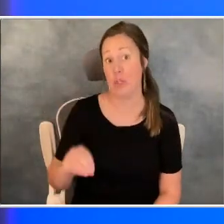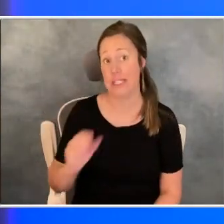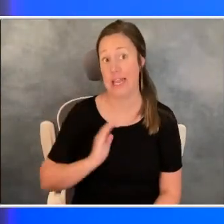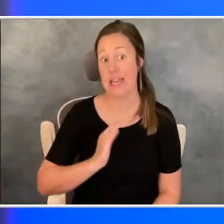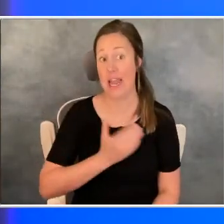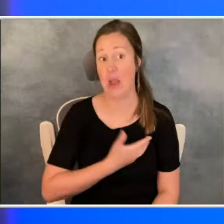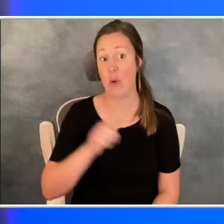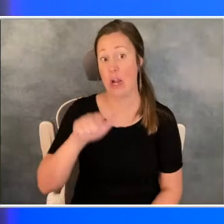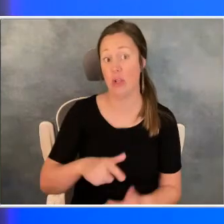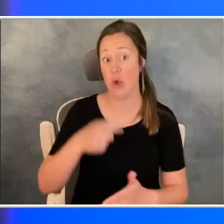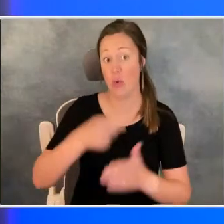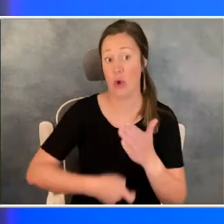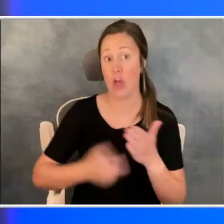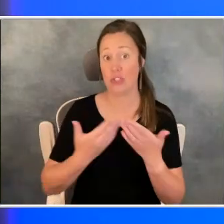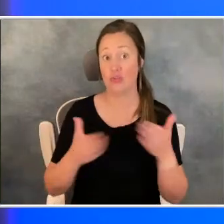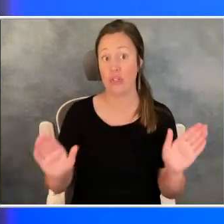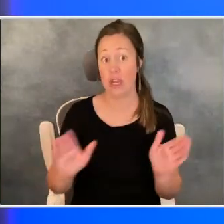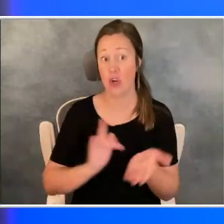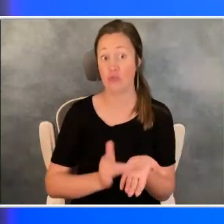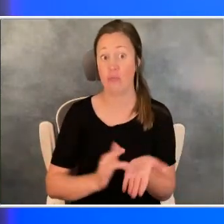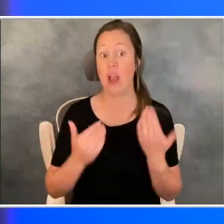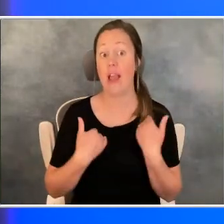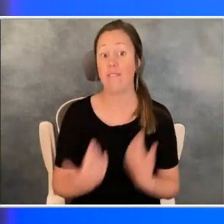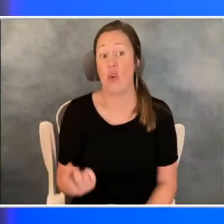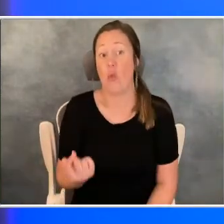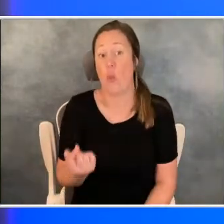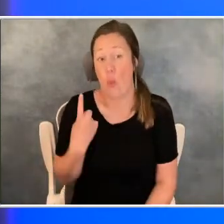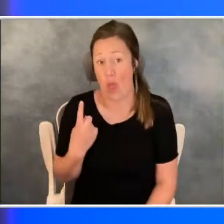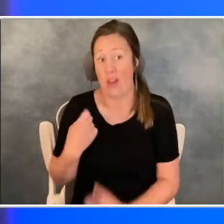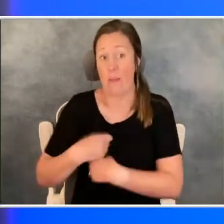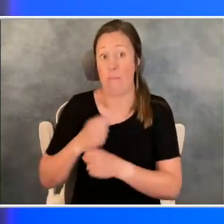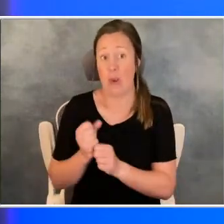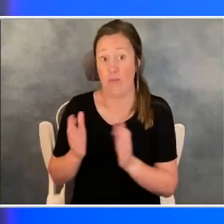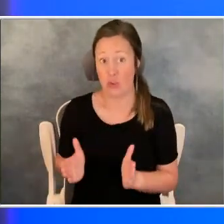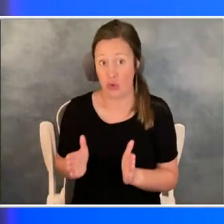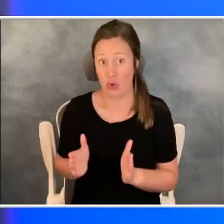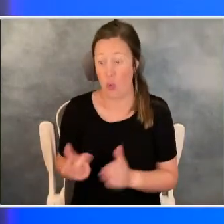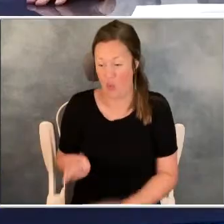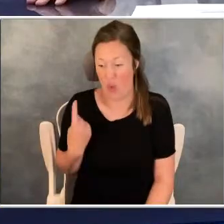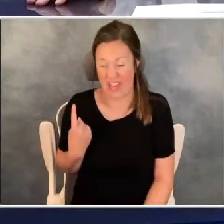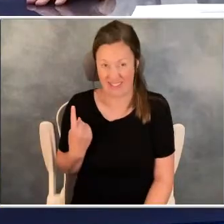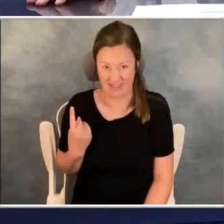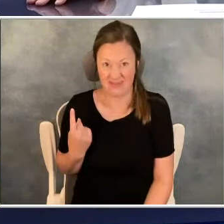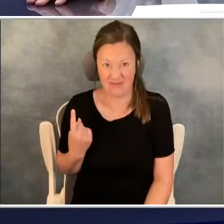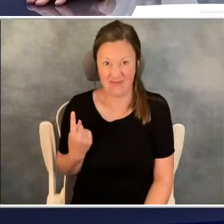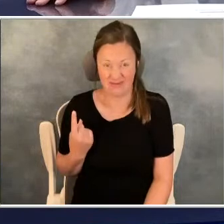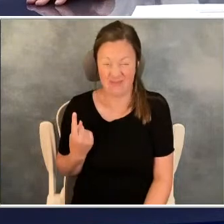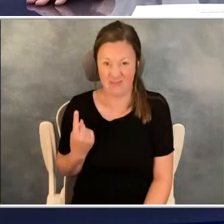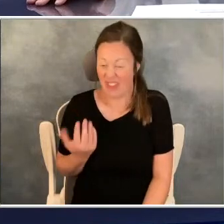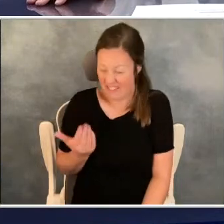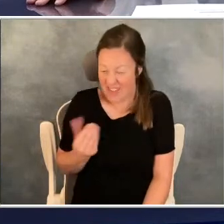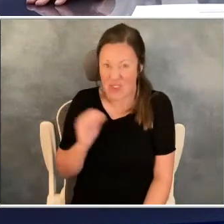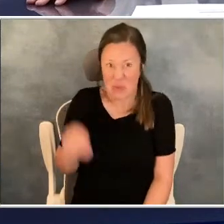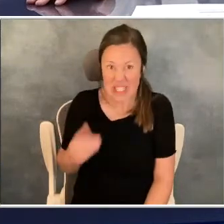generic drugs have one single manufacturer. Wow. Wow. 15%, right? That's a lot, right? Yeah,